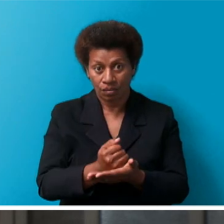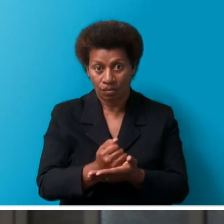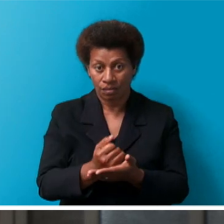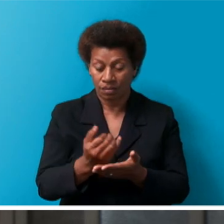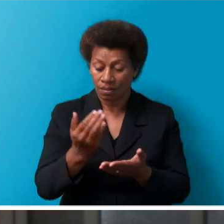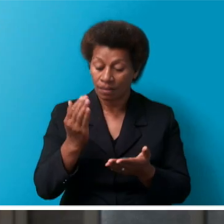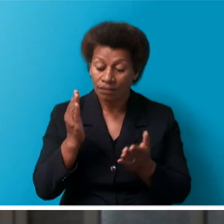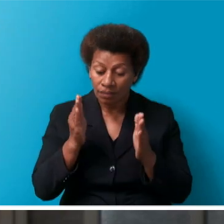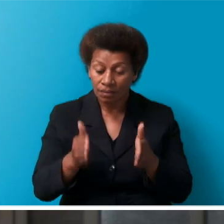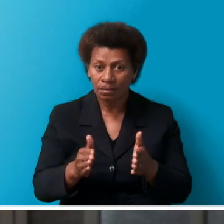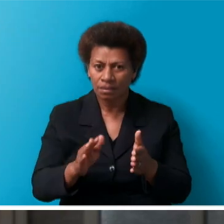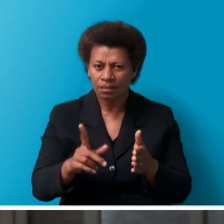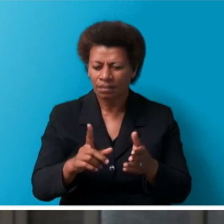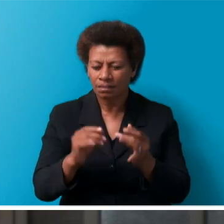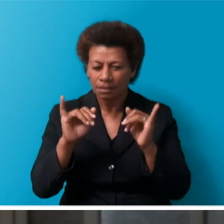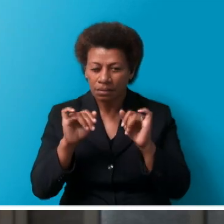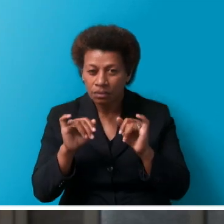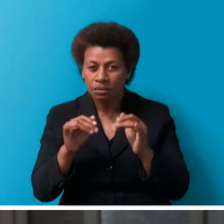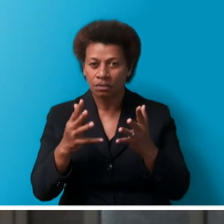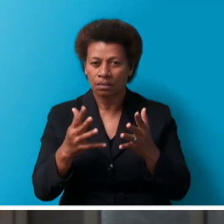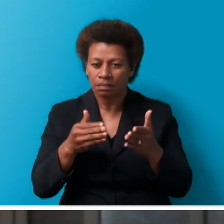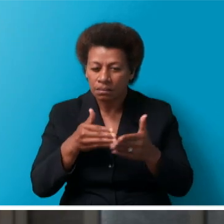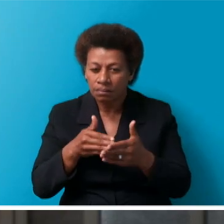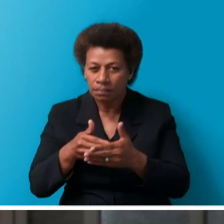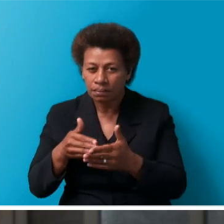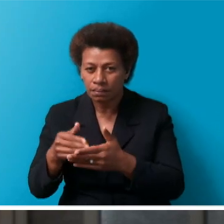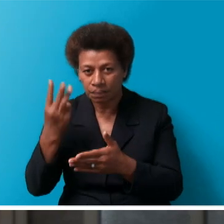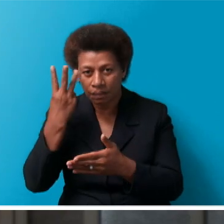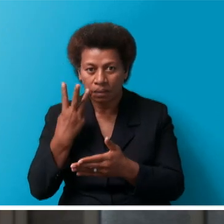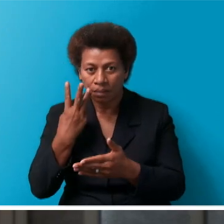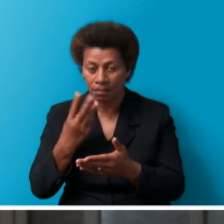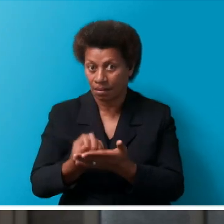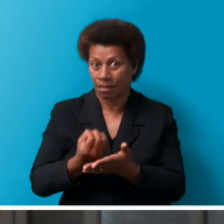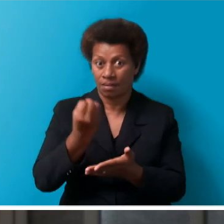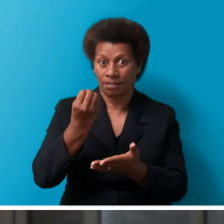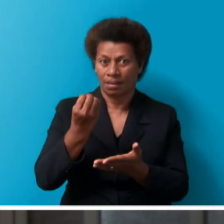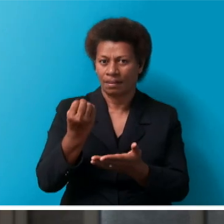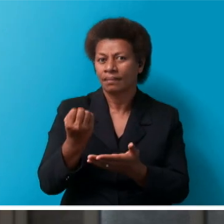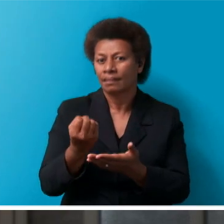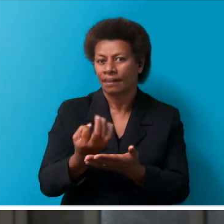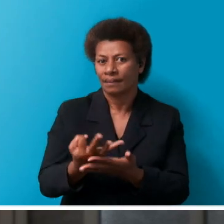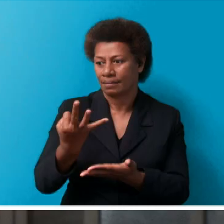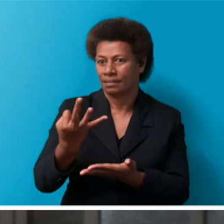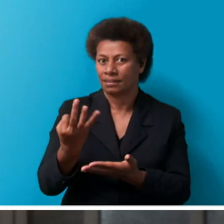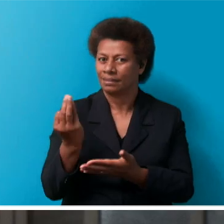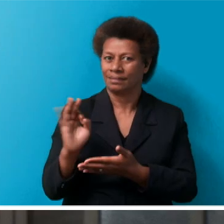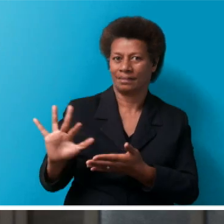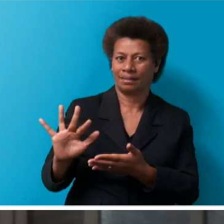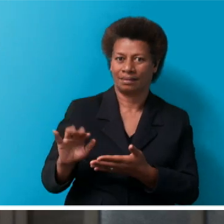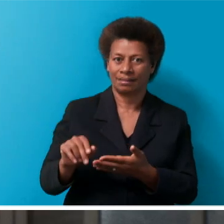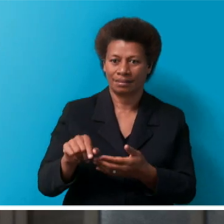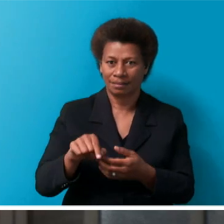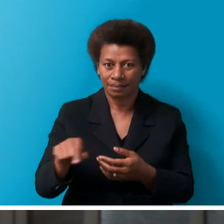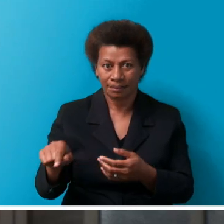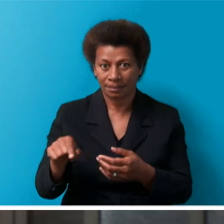interconnected issues and challenges that hinder women's economic participation and financial independence. The ministry, since June